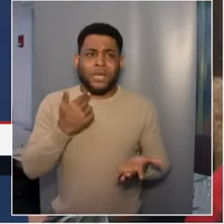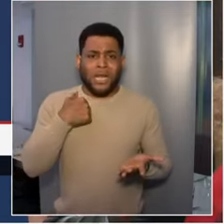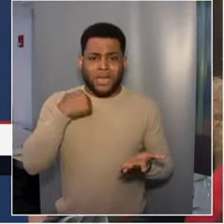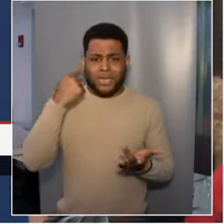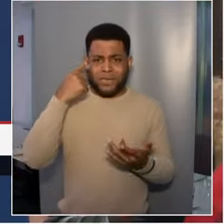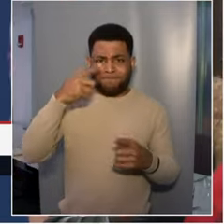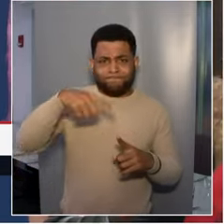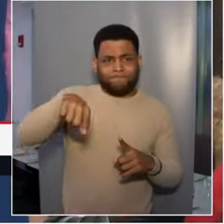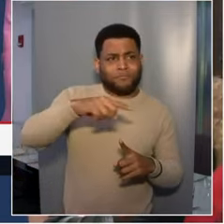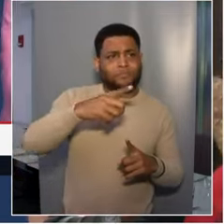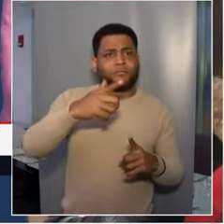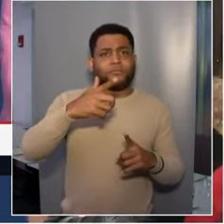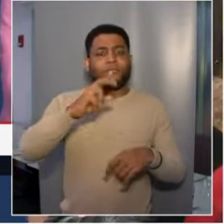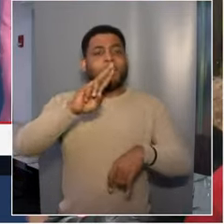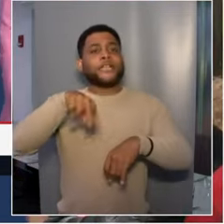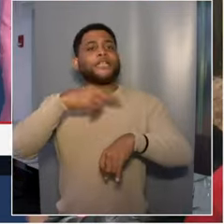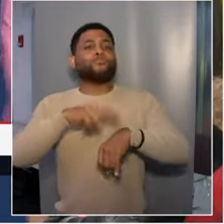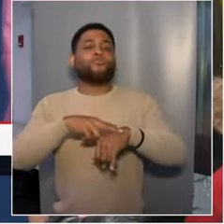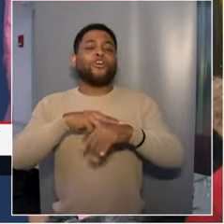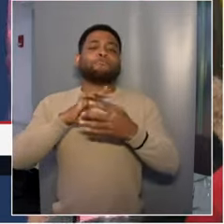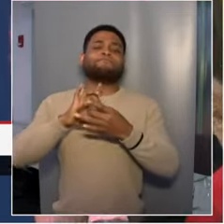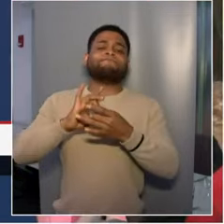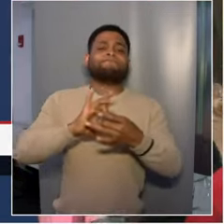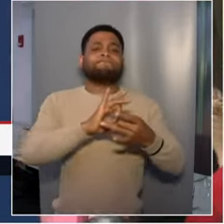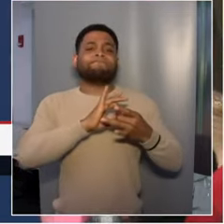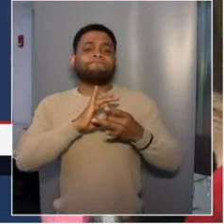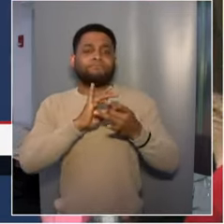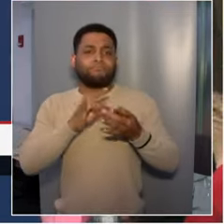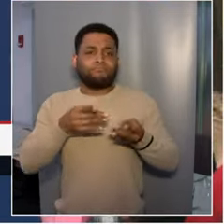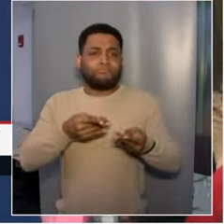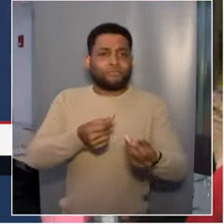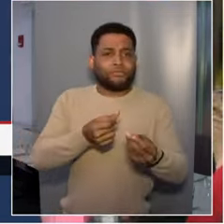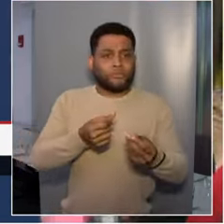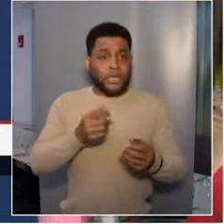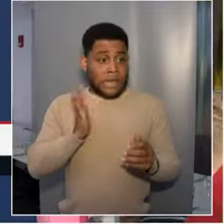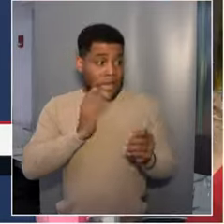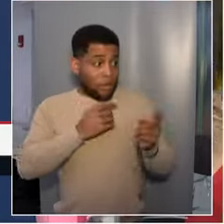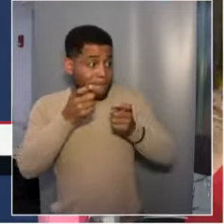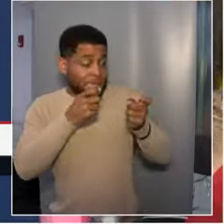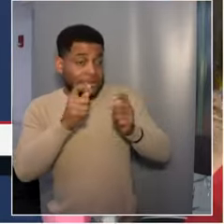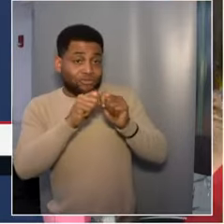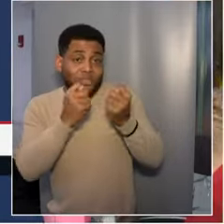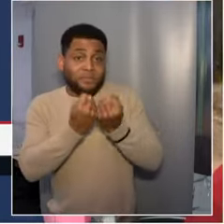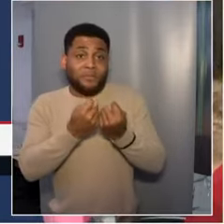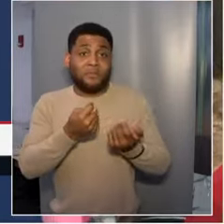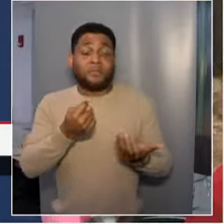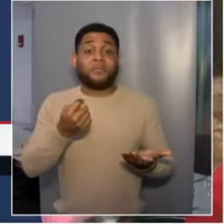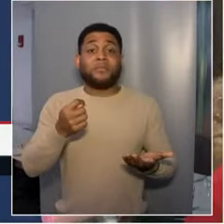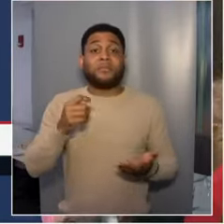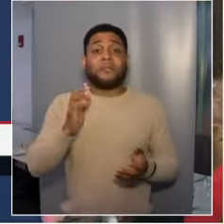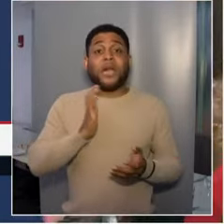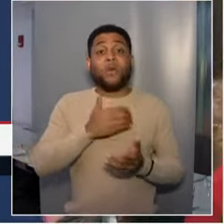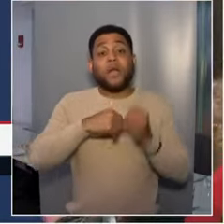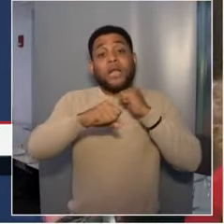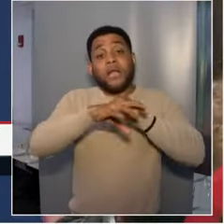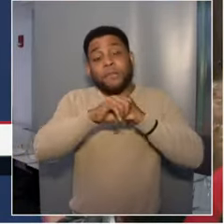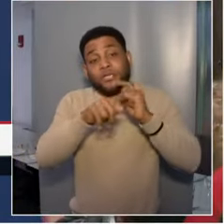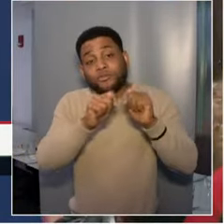naturally, our leadership team, our management team felt this is home. But when